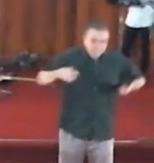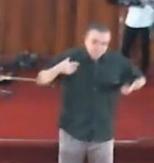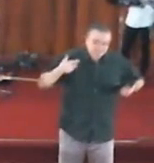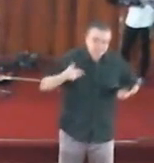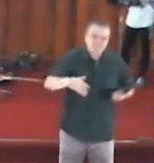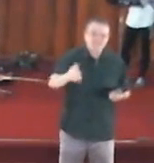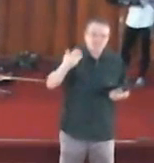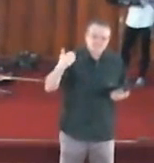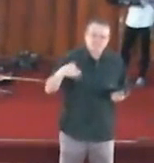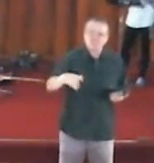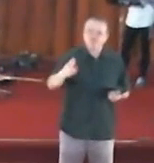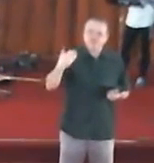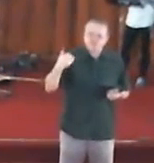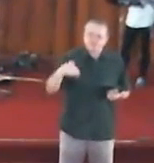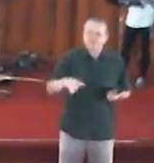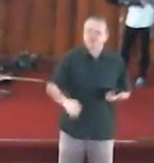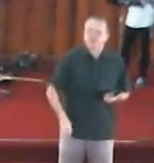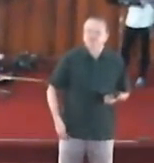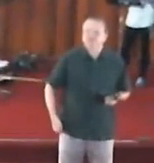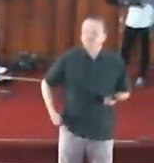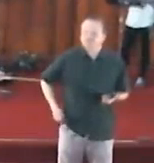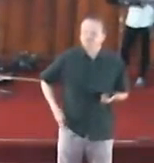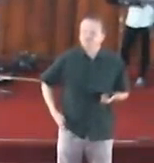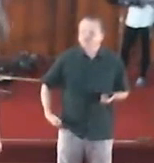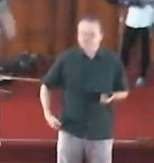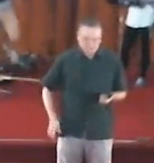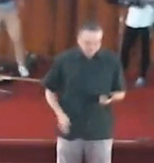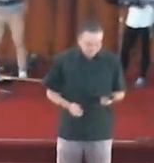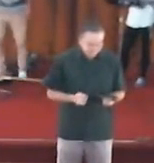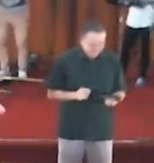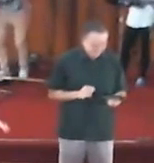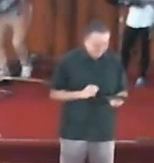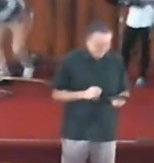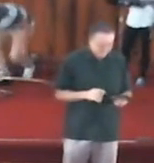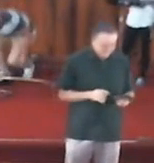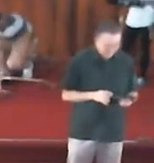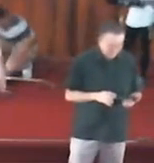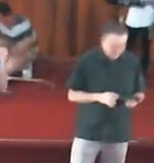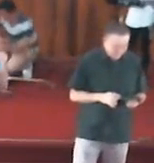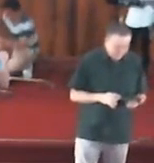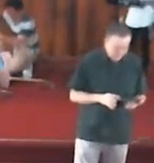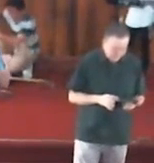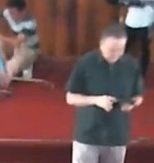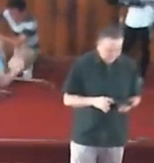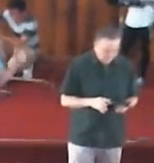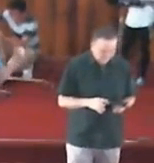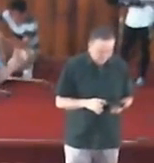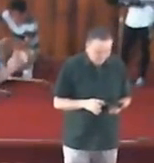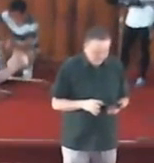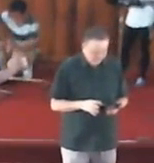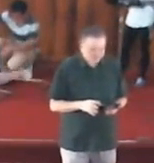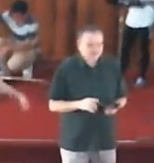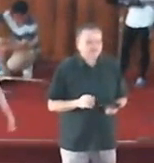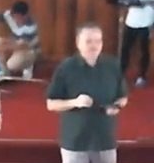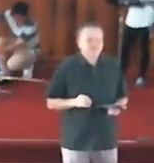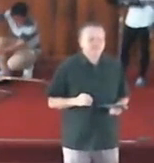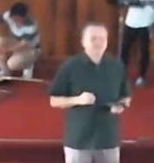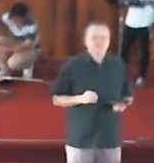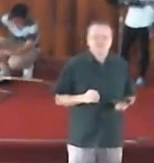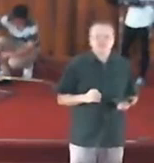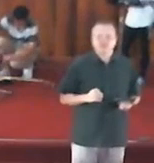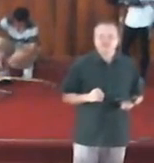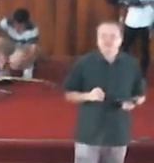y el Espíritu Santo empiece a fluir nuevamente en nosotros. And that we can open that up and the Holy Spirit can continue to flow through